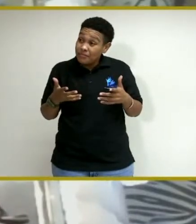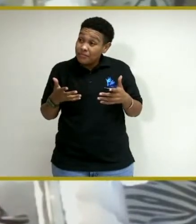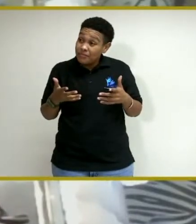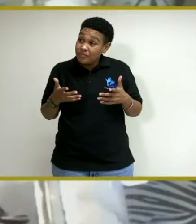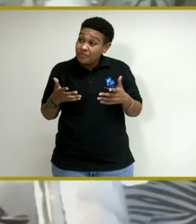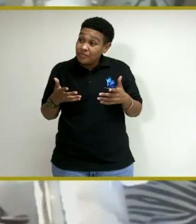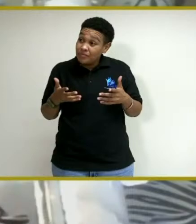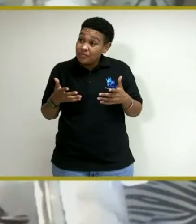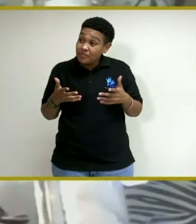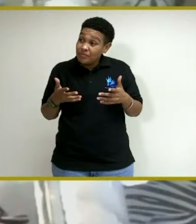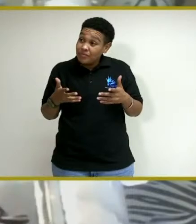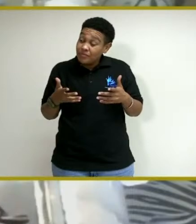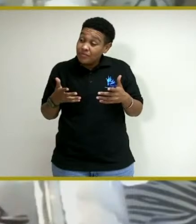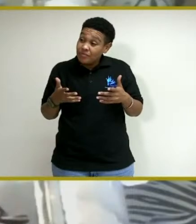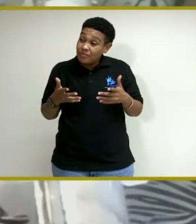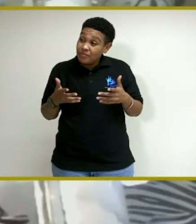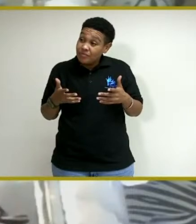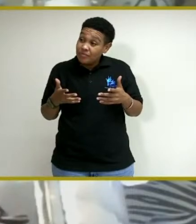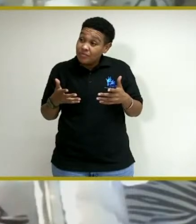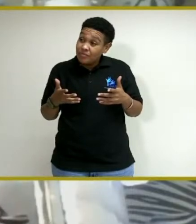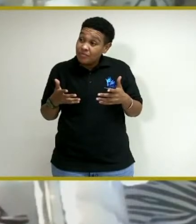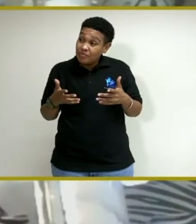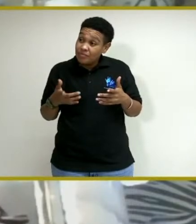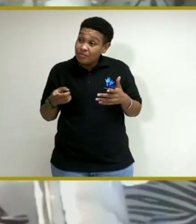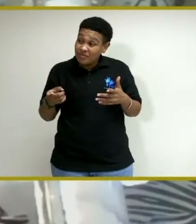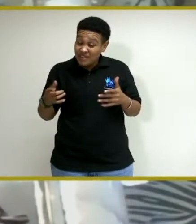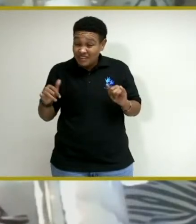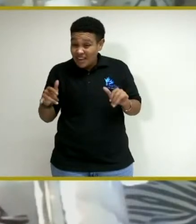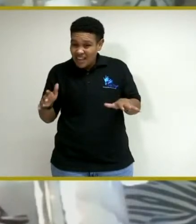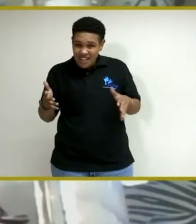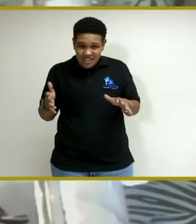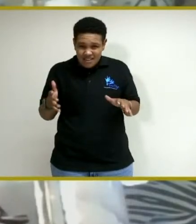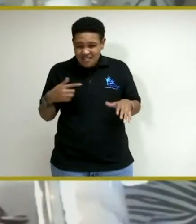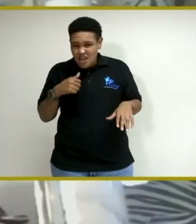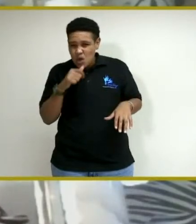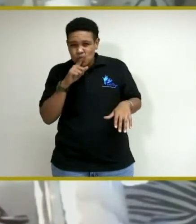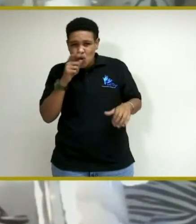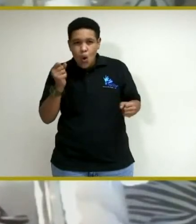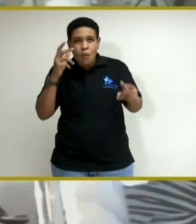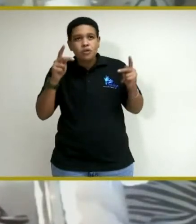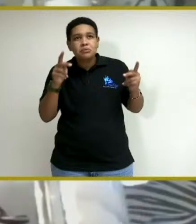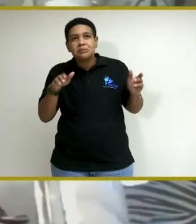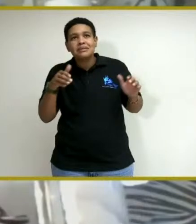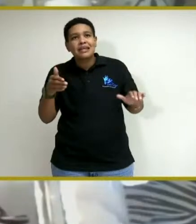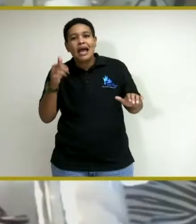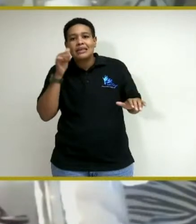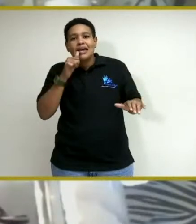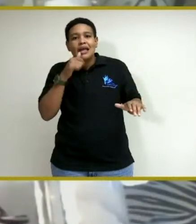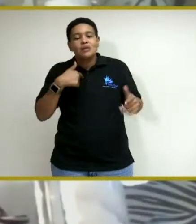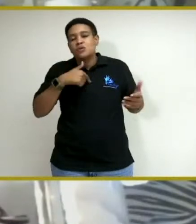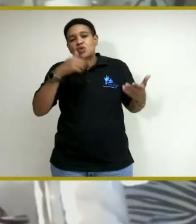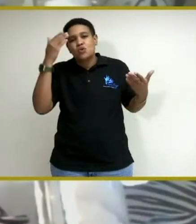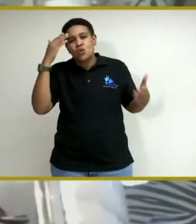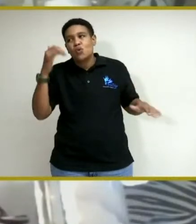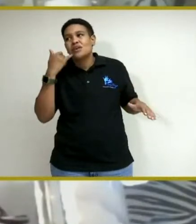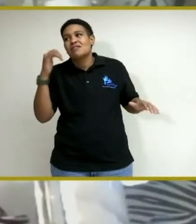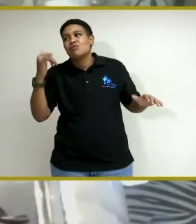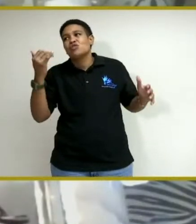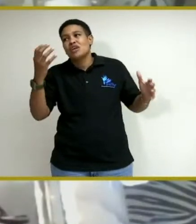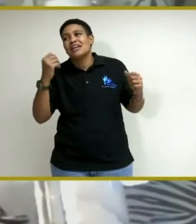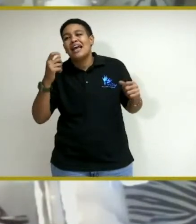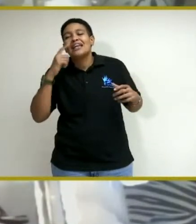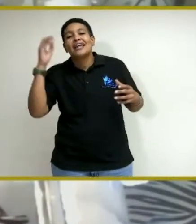supposition on my part, then, because we're really not sure how many people are dying on a daily basis. If we're just getting